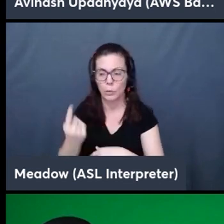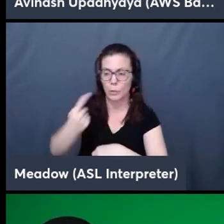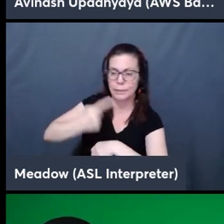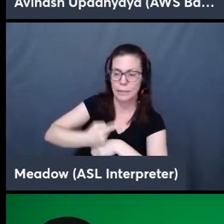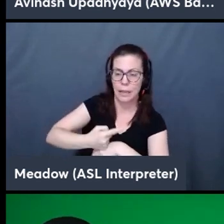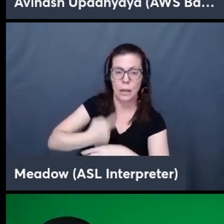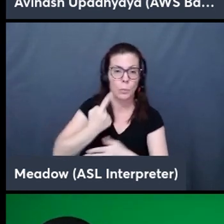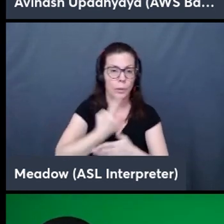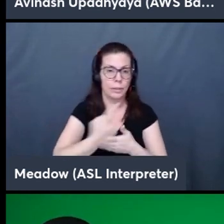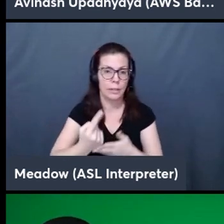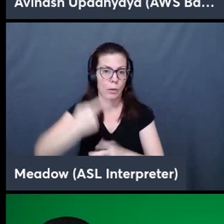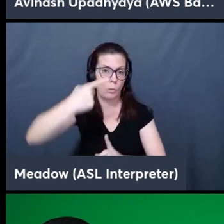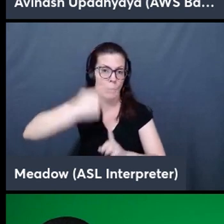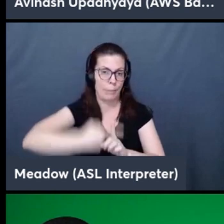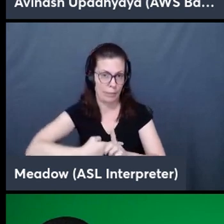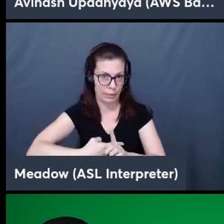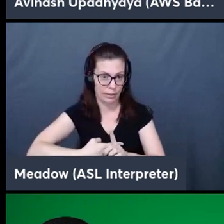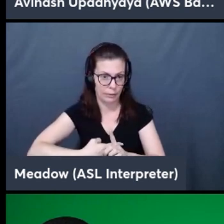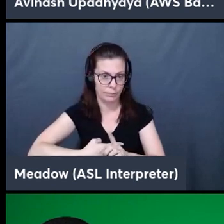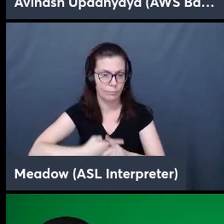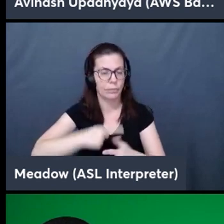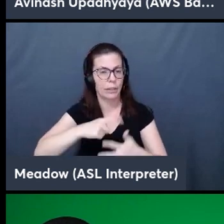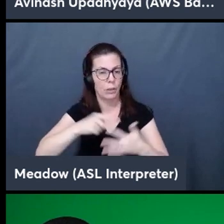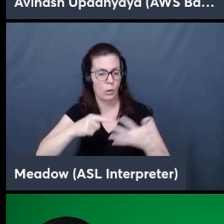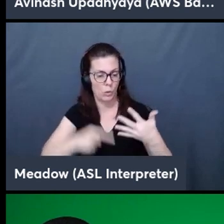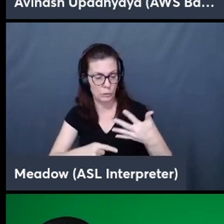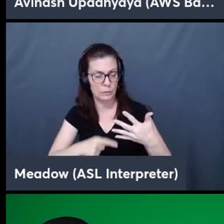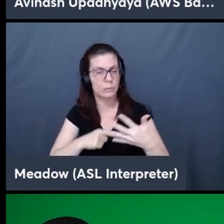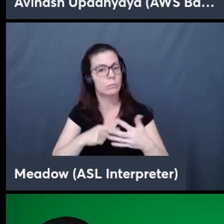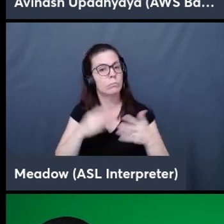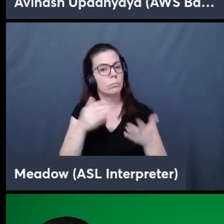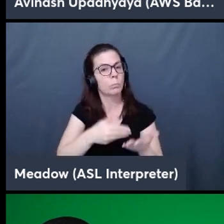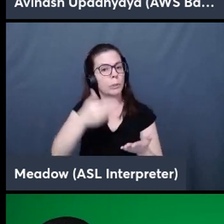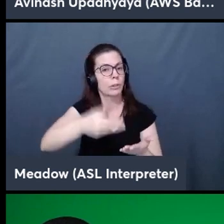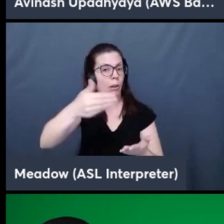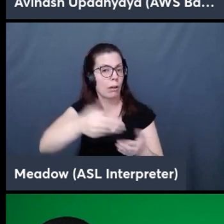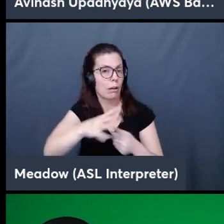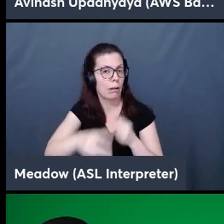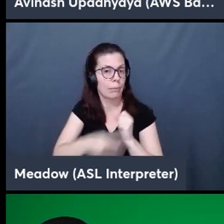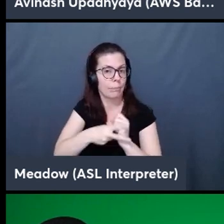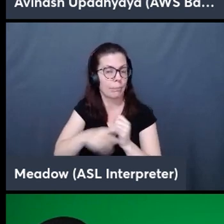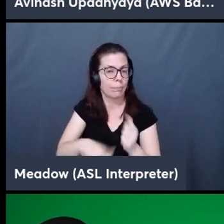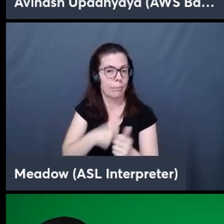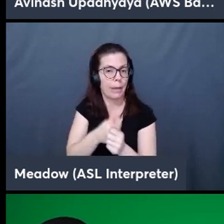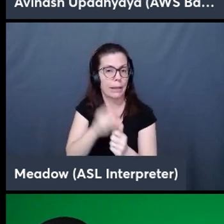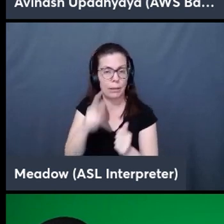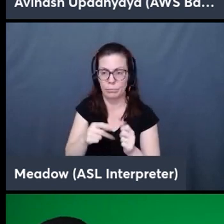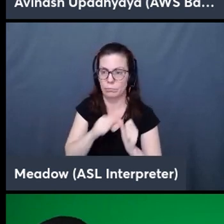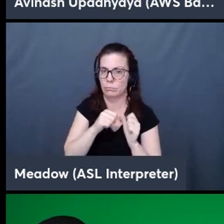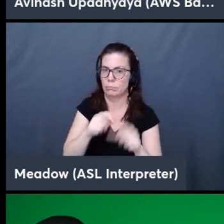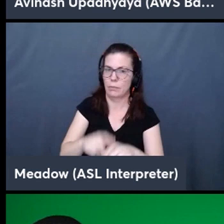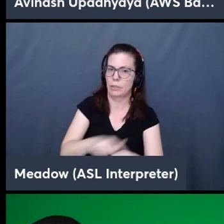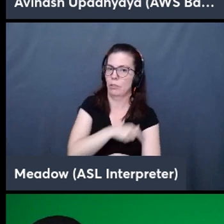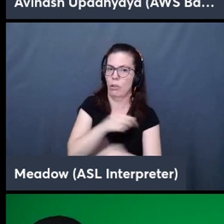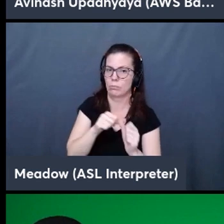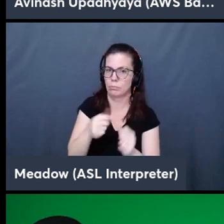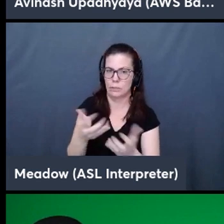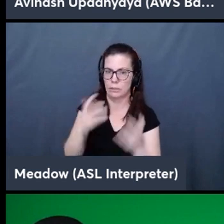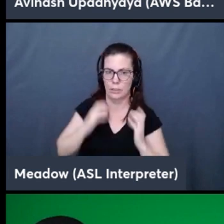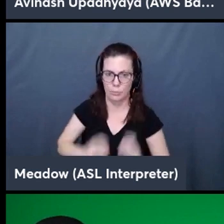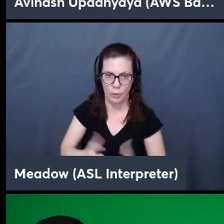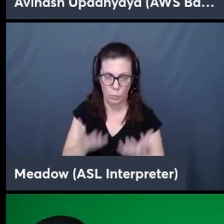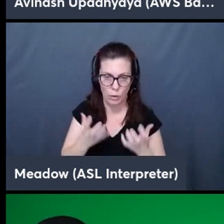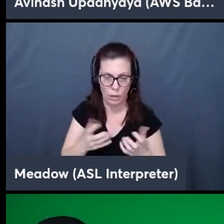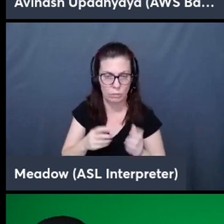week, 1 month. And these periodic backups are stored as long as the customer wants, and they can be stored for